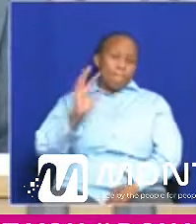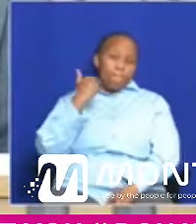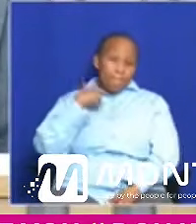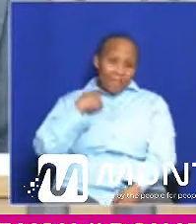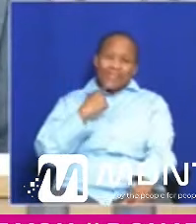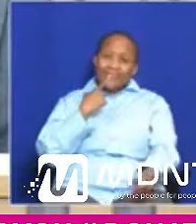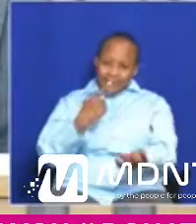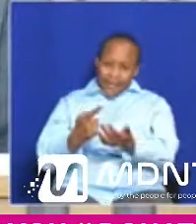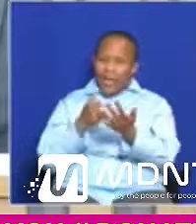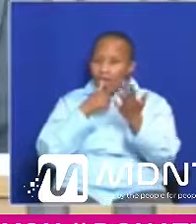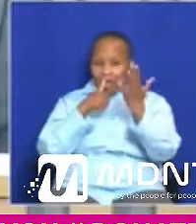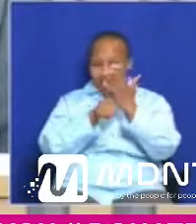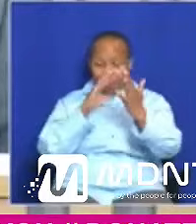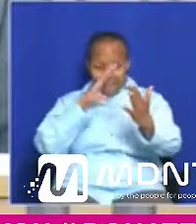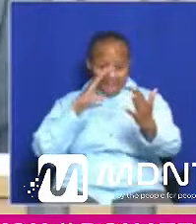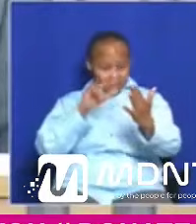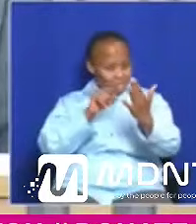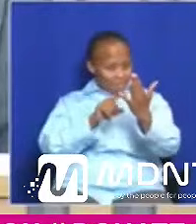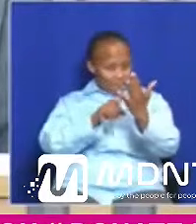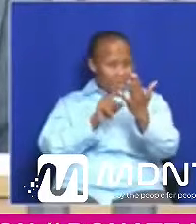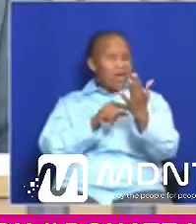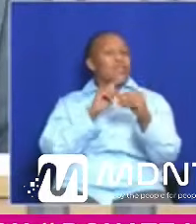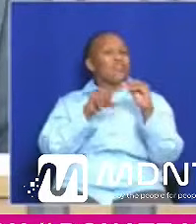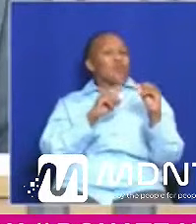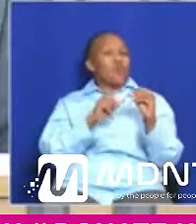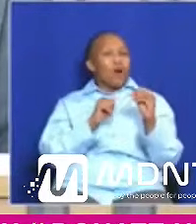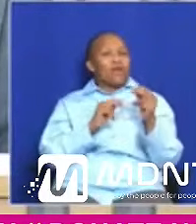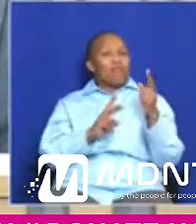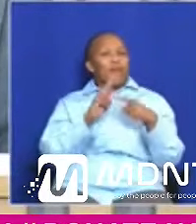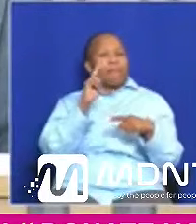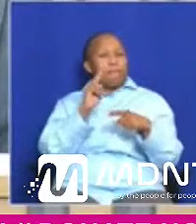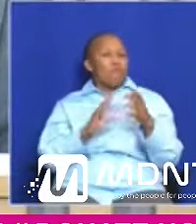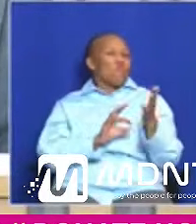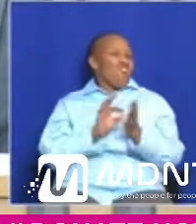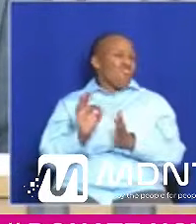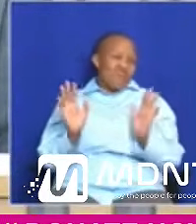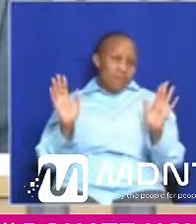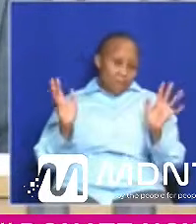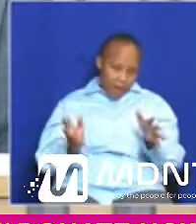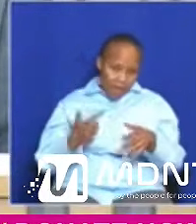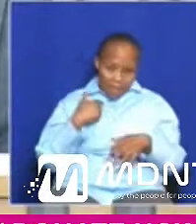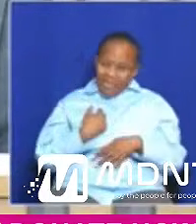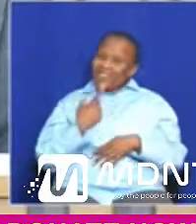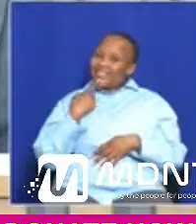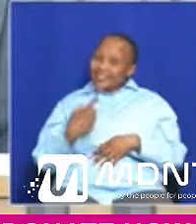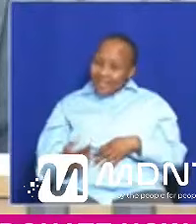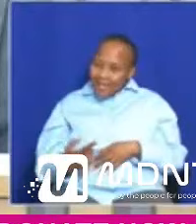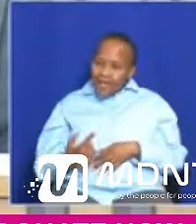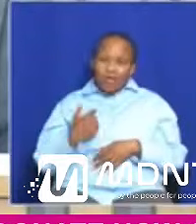deals with. And from that, I conclude it cannot infringe your fair